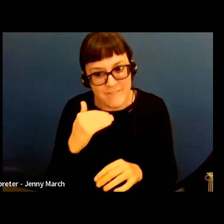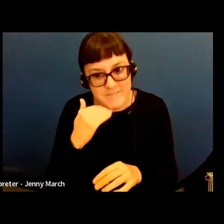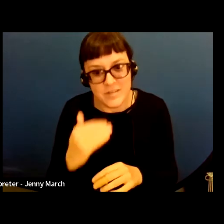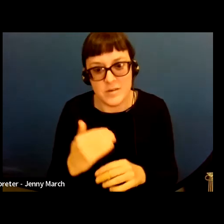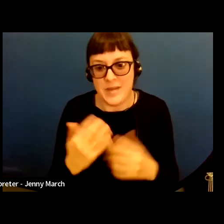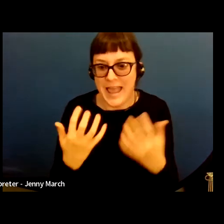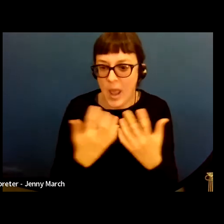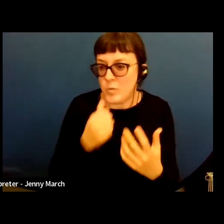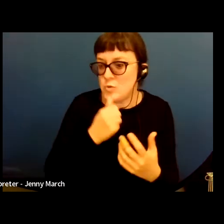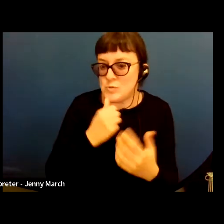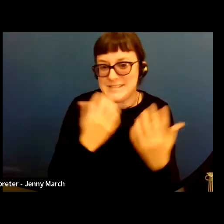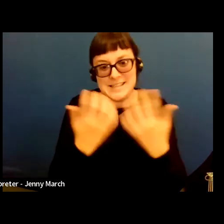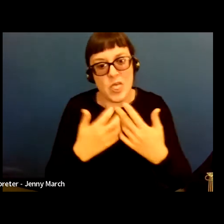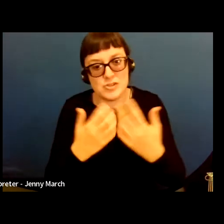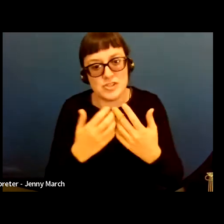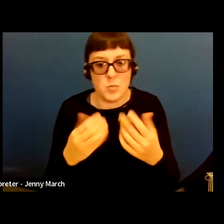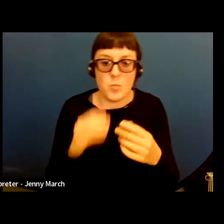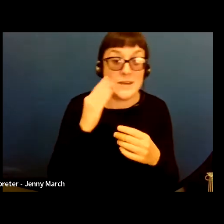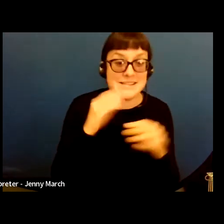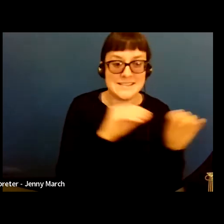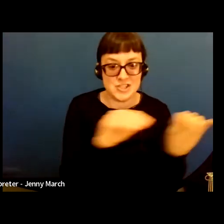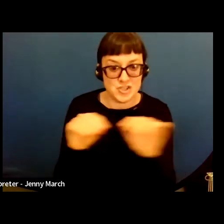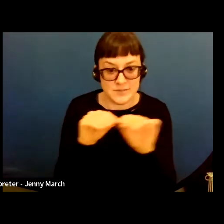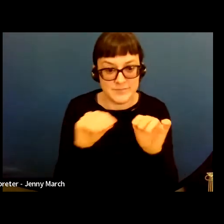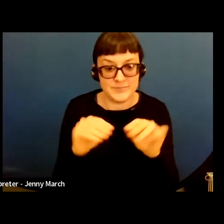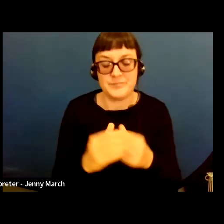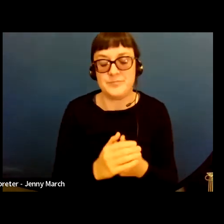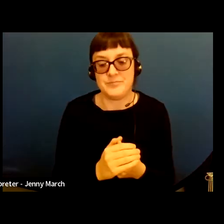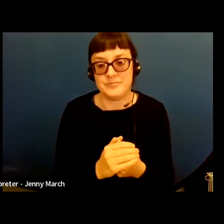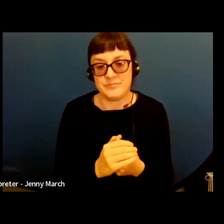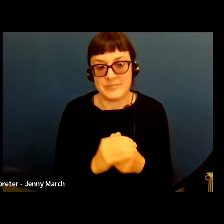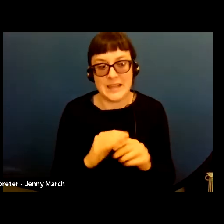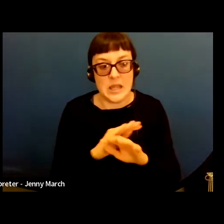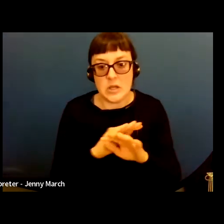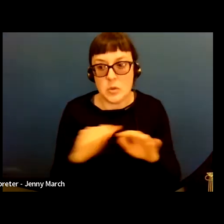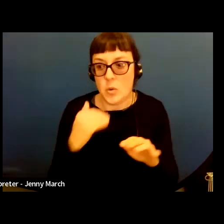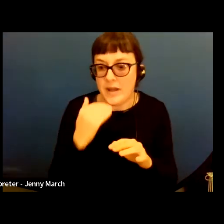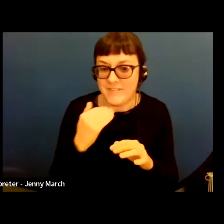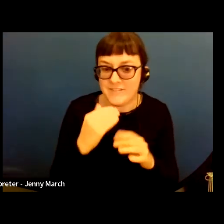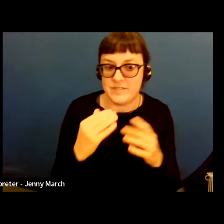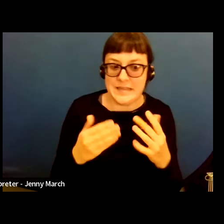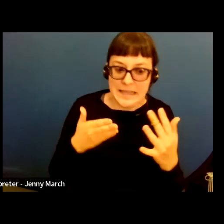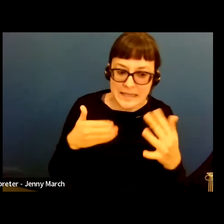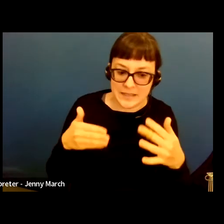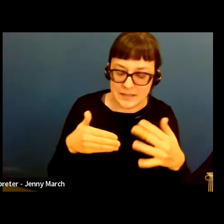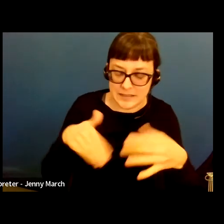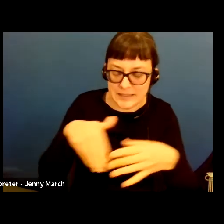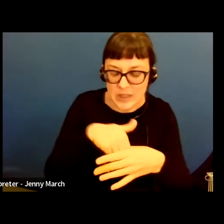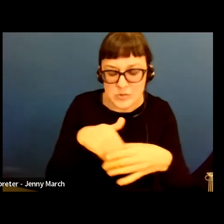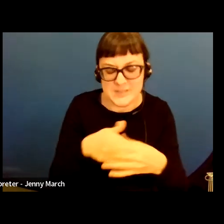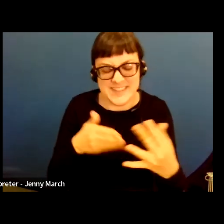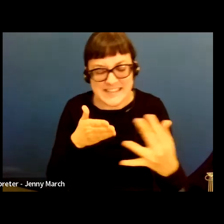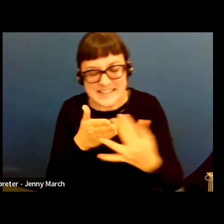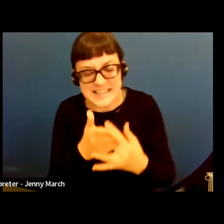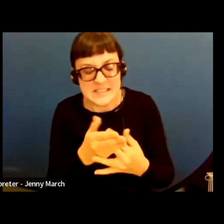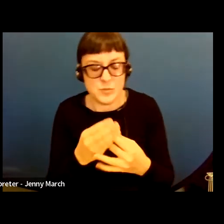use of technology in the classroom, and the lack of inclusive and accessible learning content and materials that are developed on the basis of